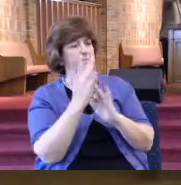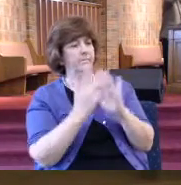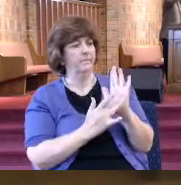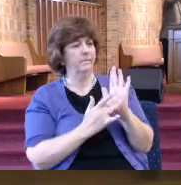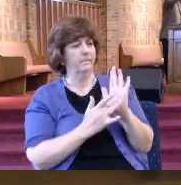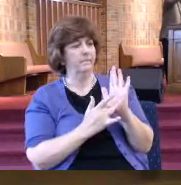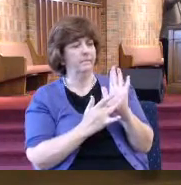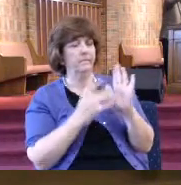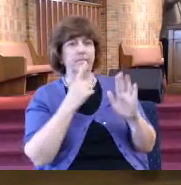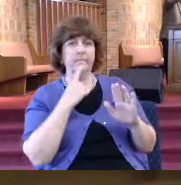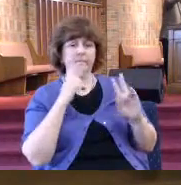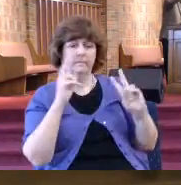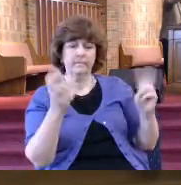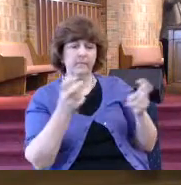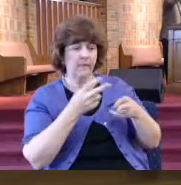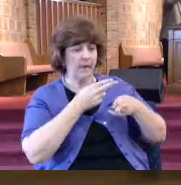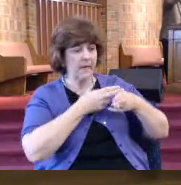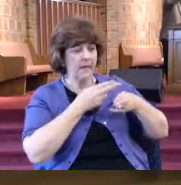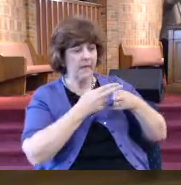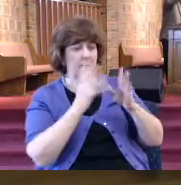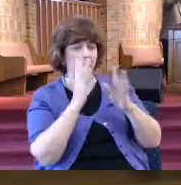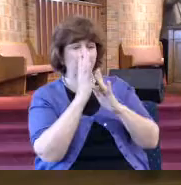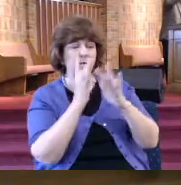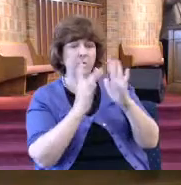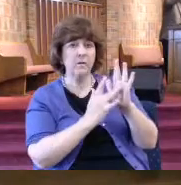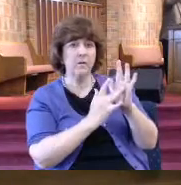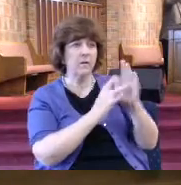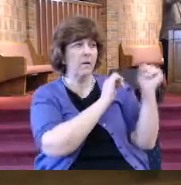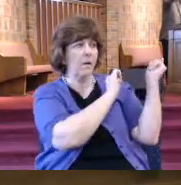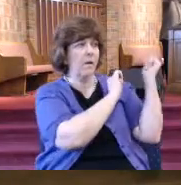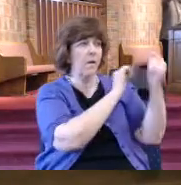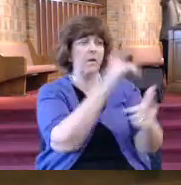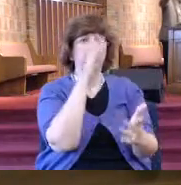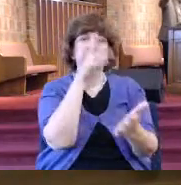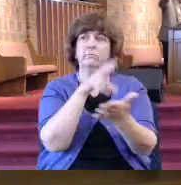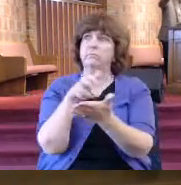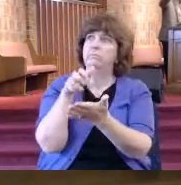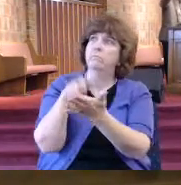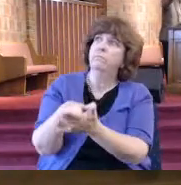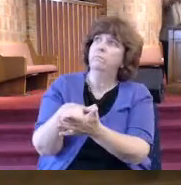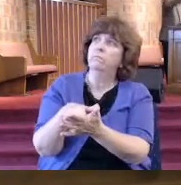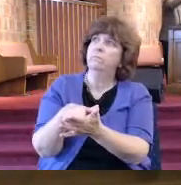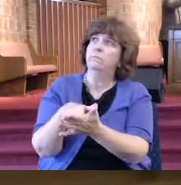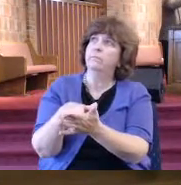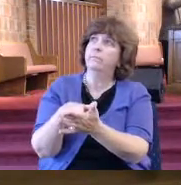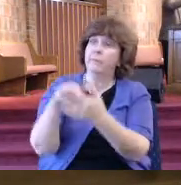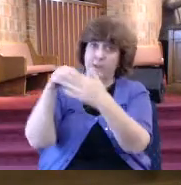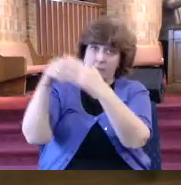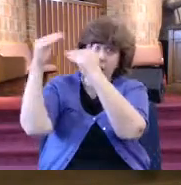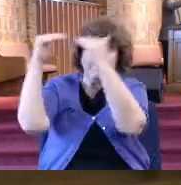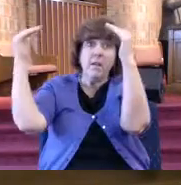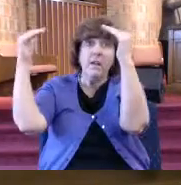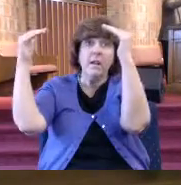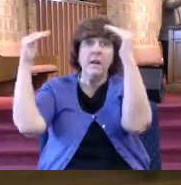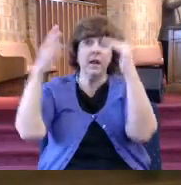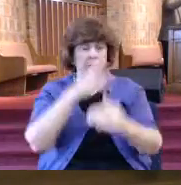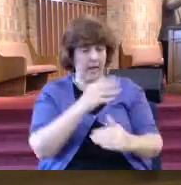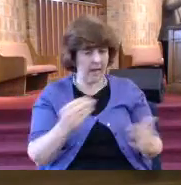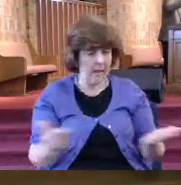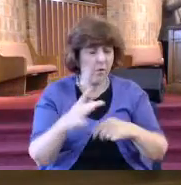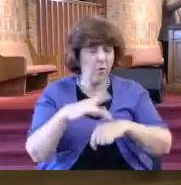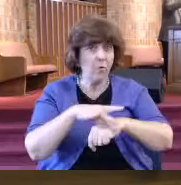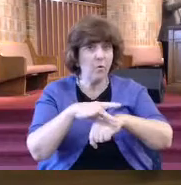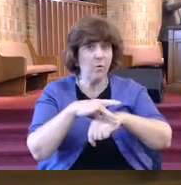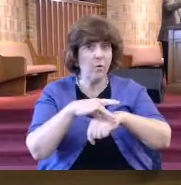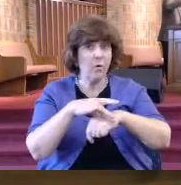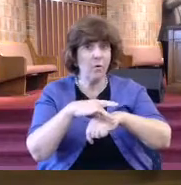That at the name of Jesus, every knee should bow, of those in heaven and of those on earth and of those